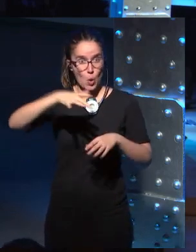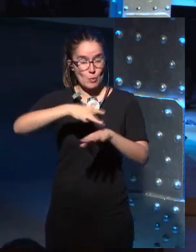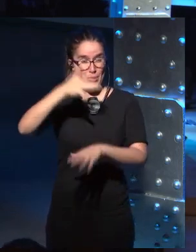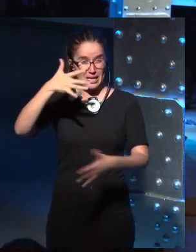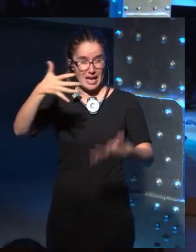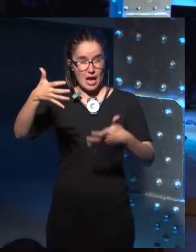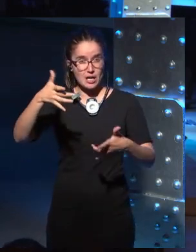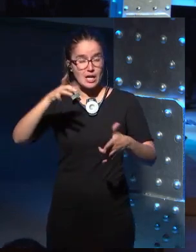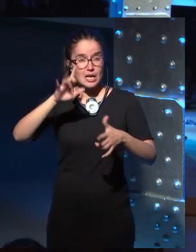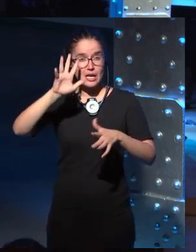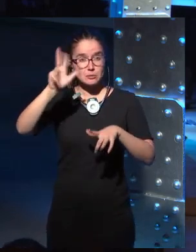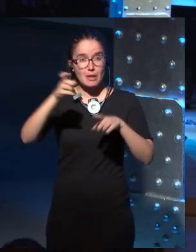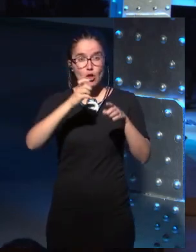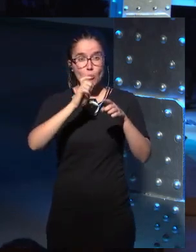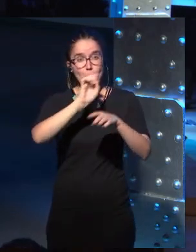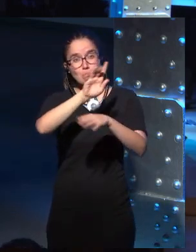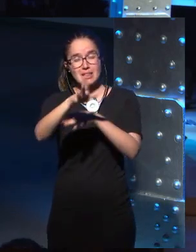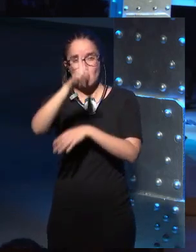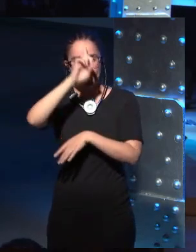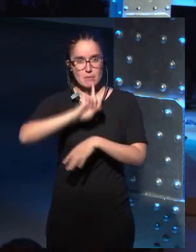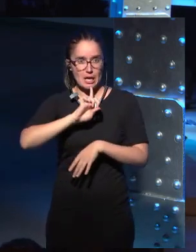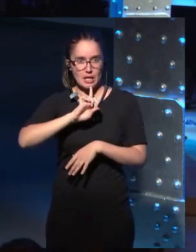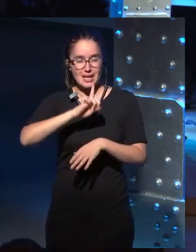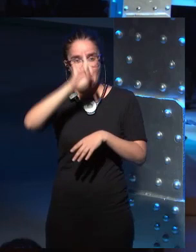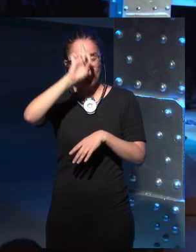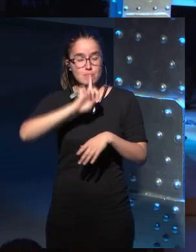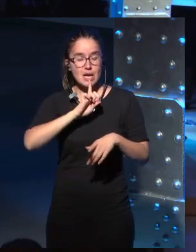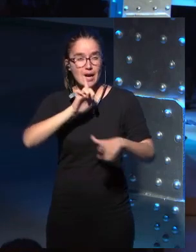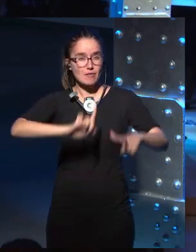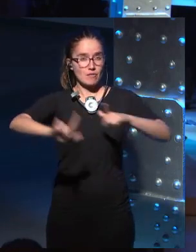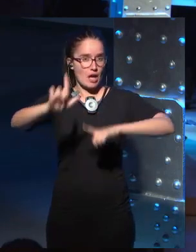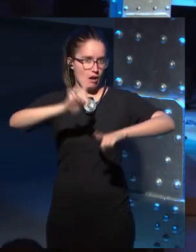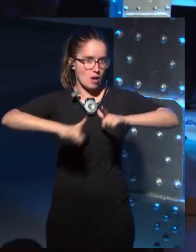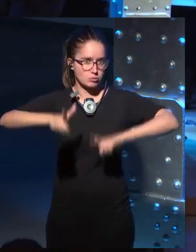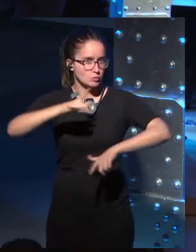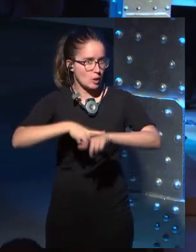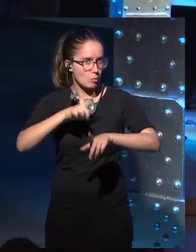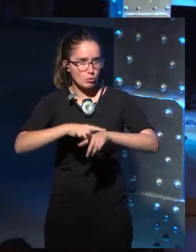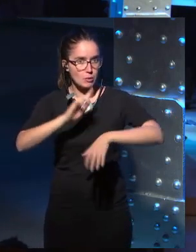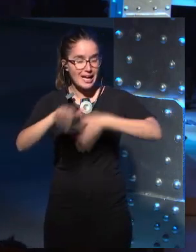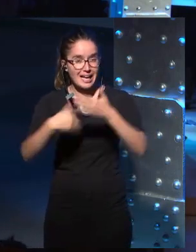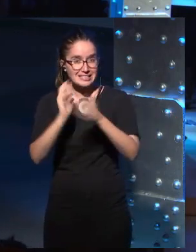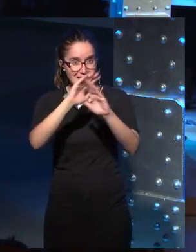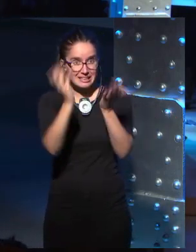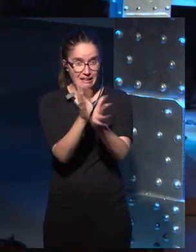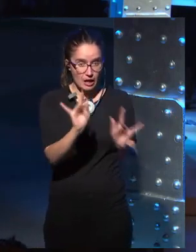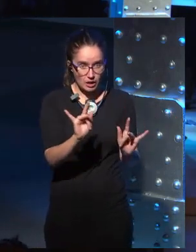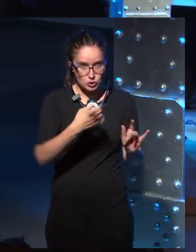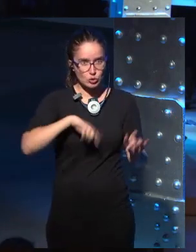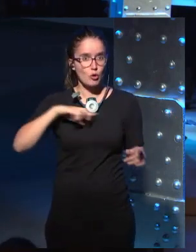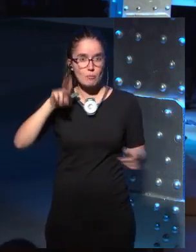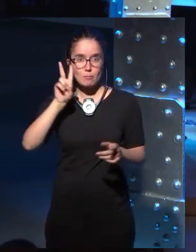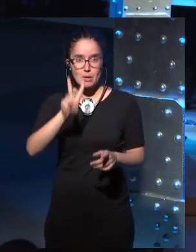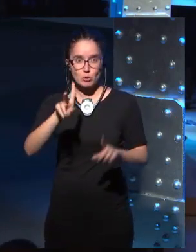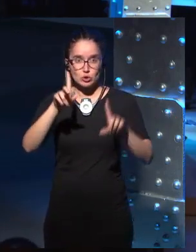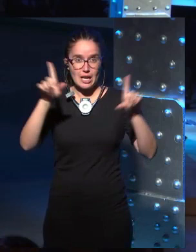of itself. The image will travel for a while, and then we are here on Earth and we receive the image. When you see